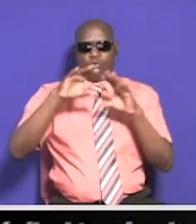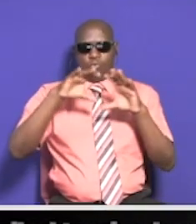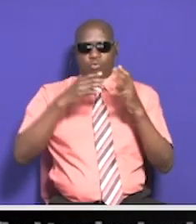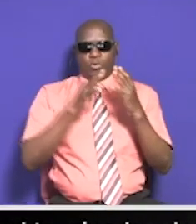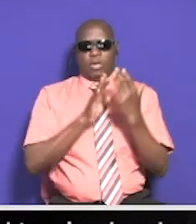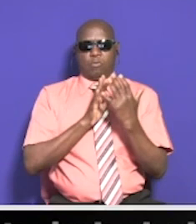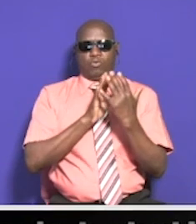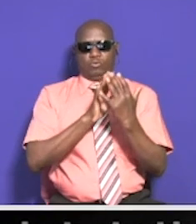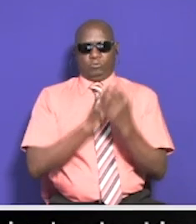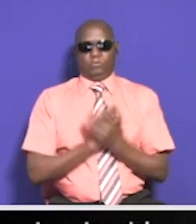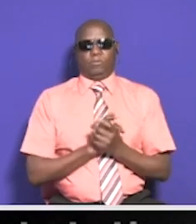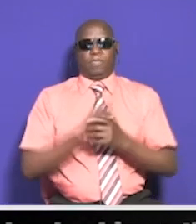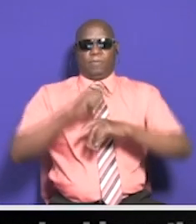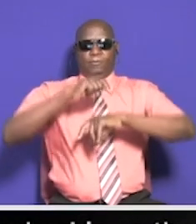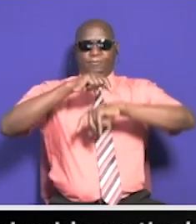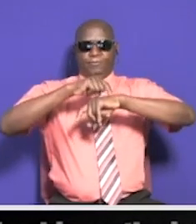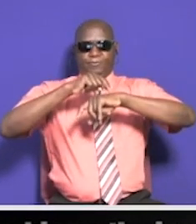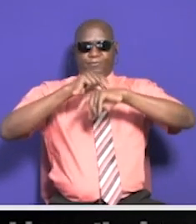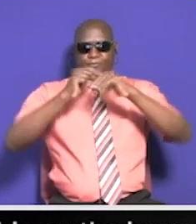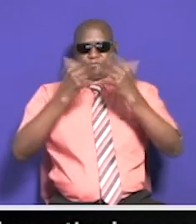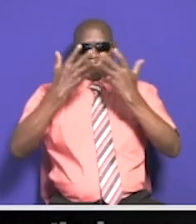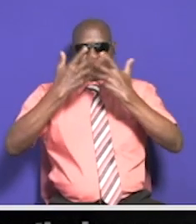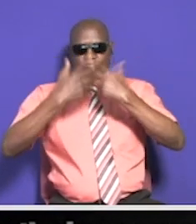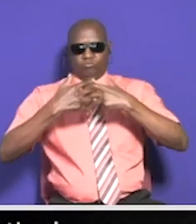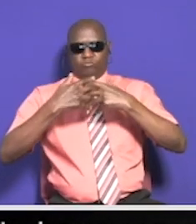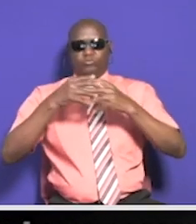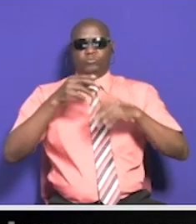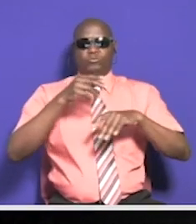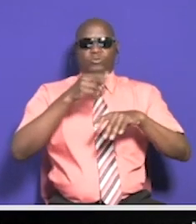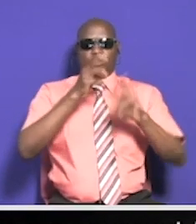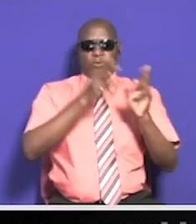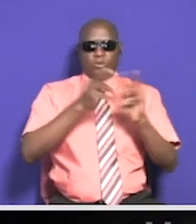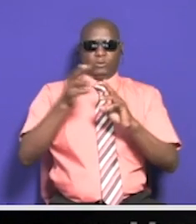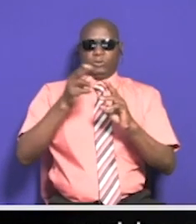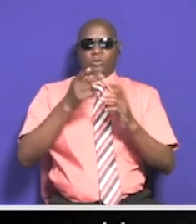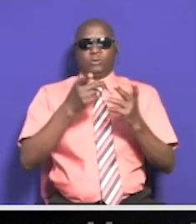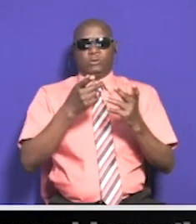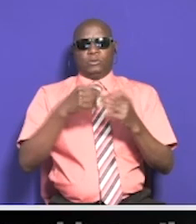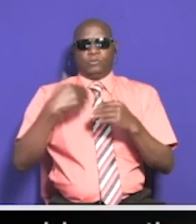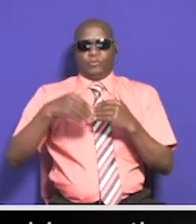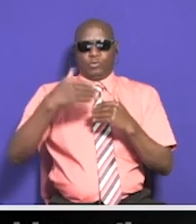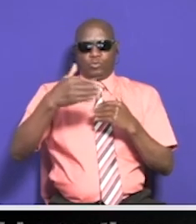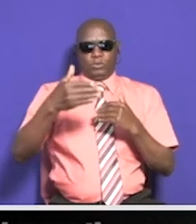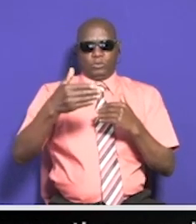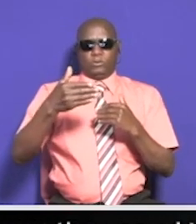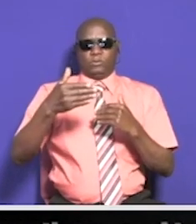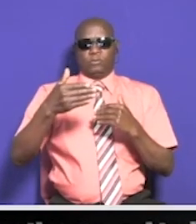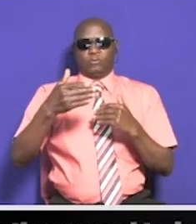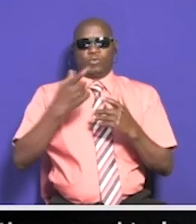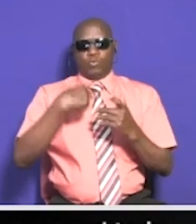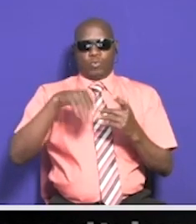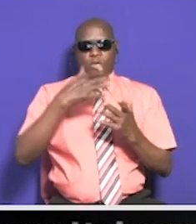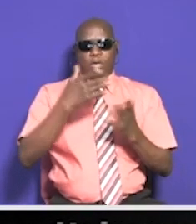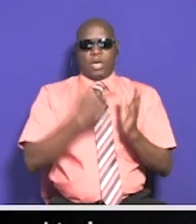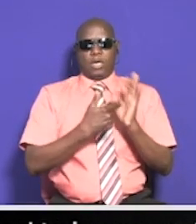It's timely because in terms of the nature, the extent, the frequency of shocks, we are at an inflection